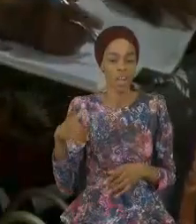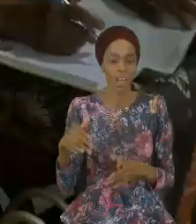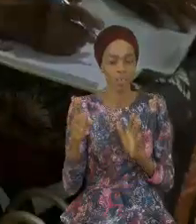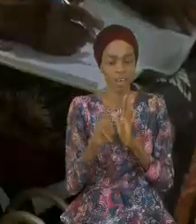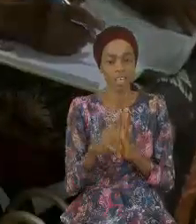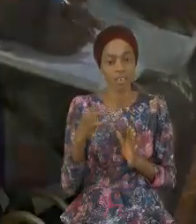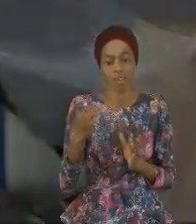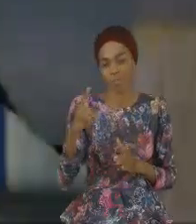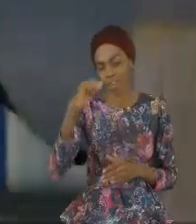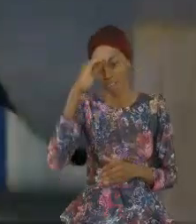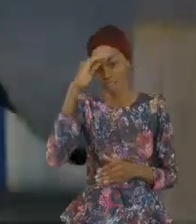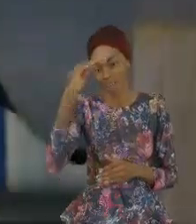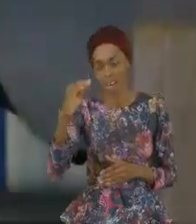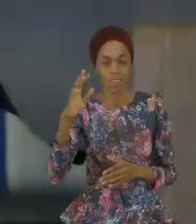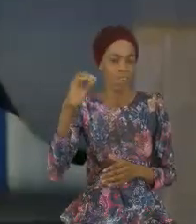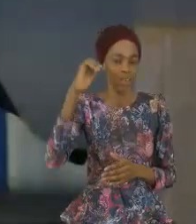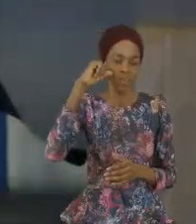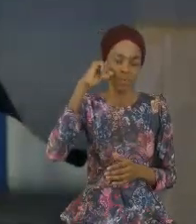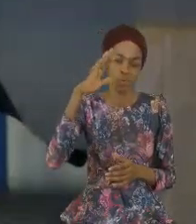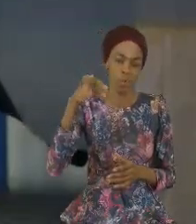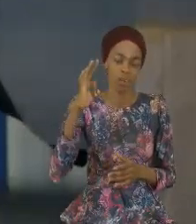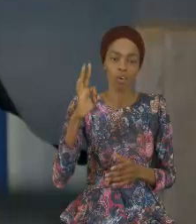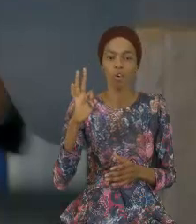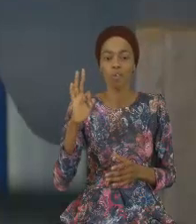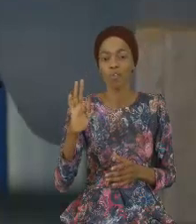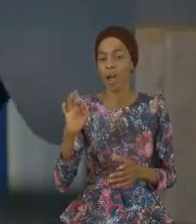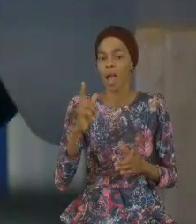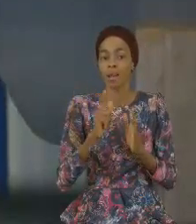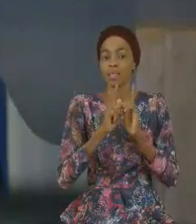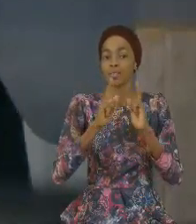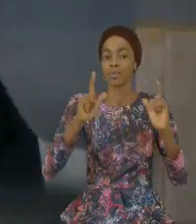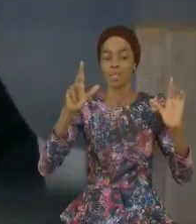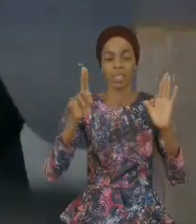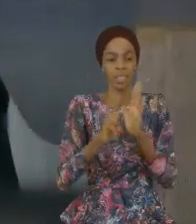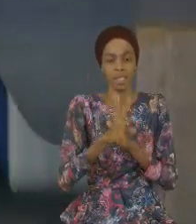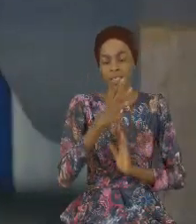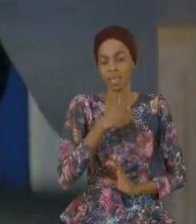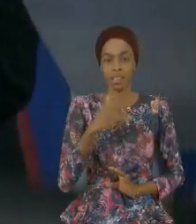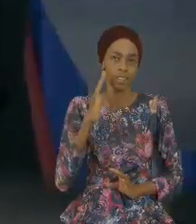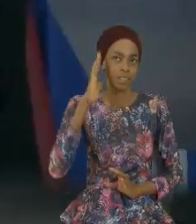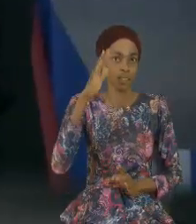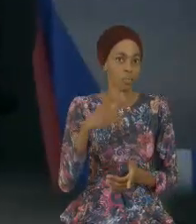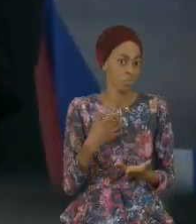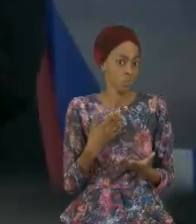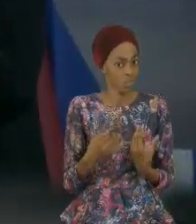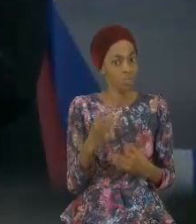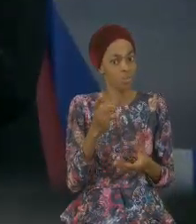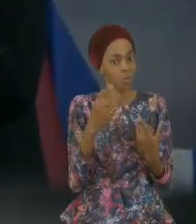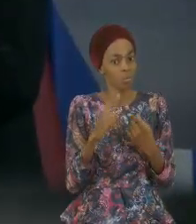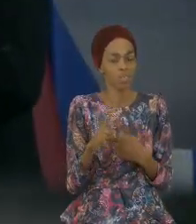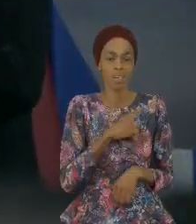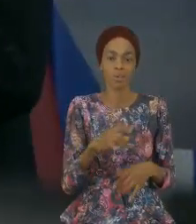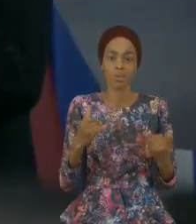man, a woman of distinction and destiny. What if you came to the Lord today and you